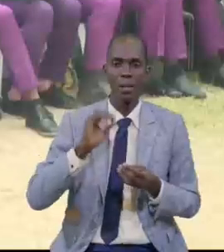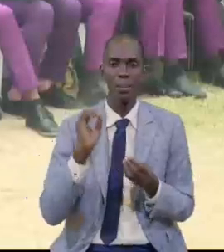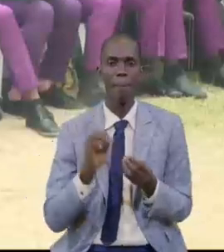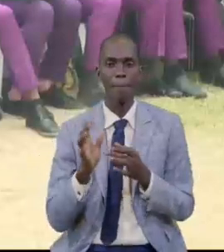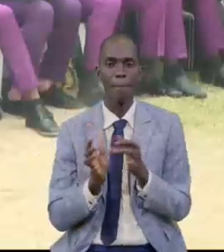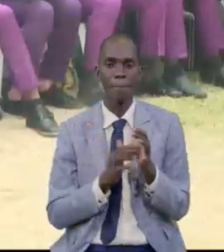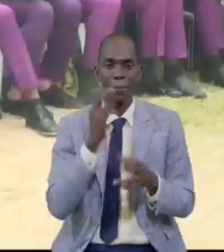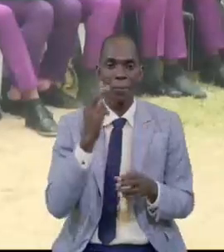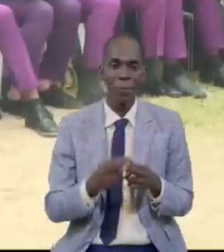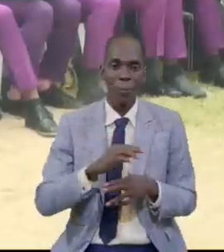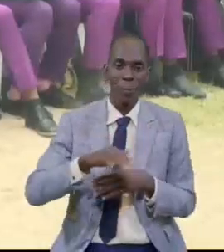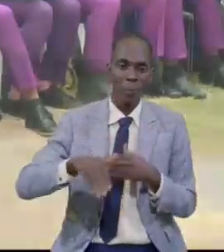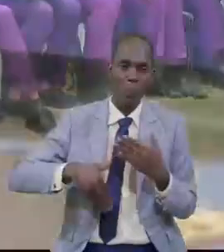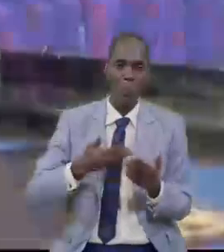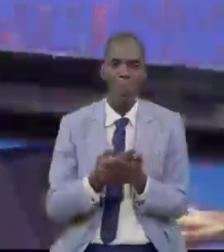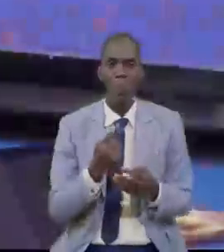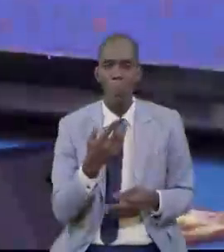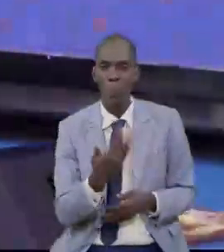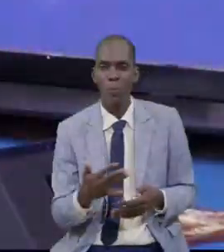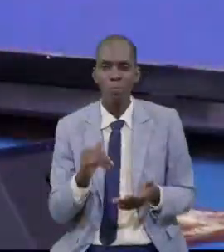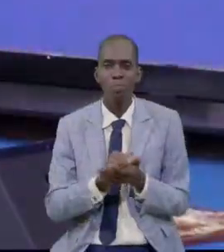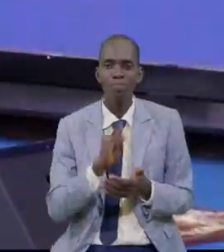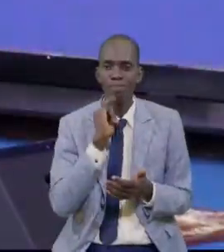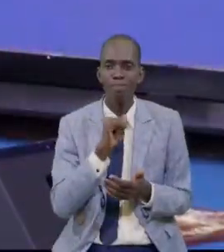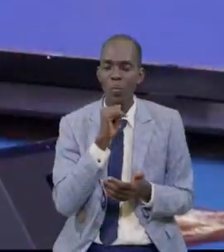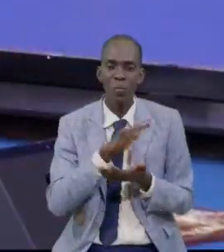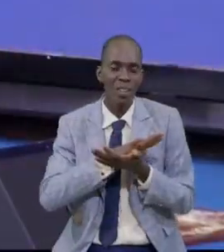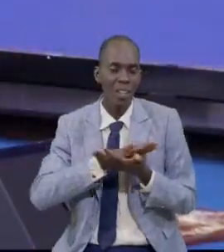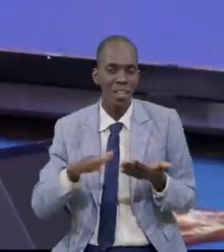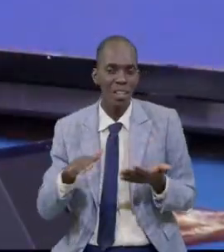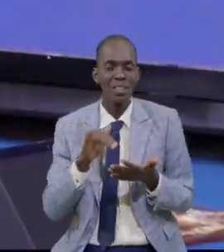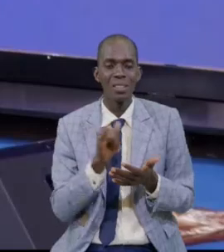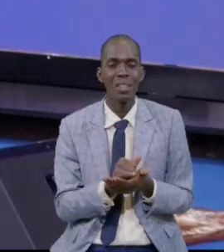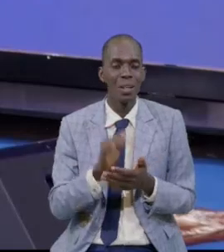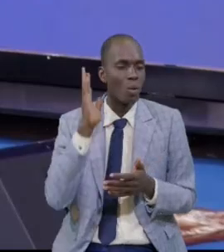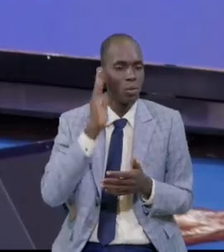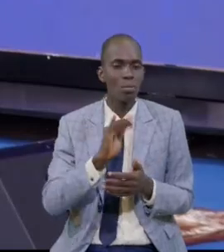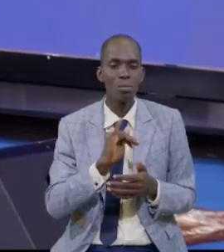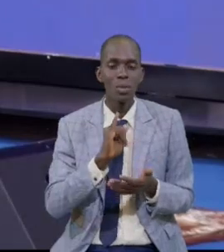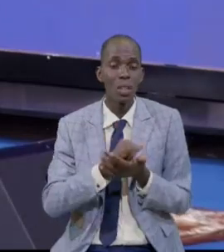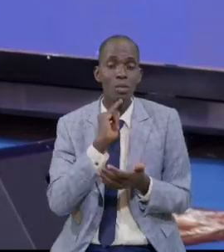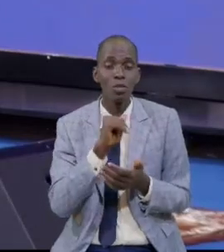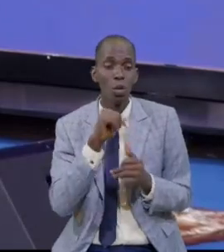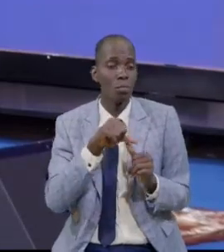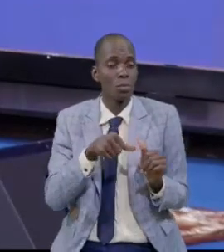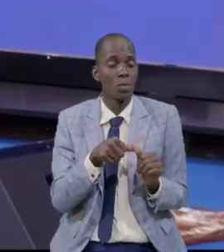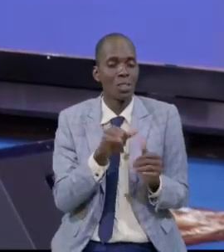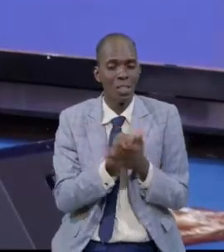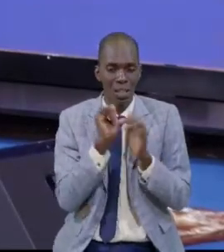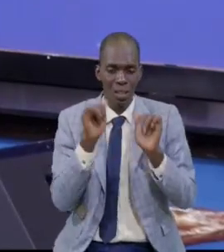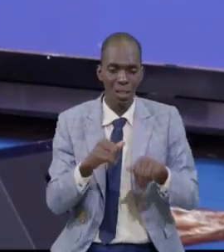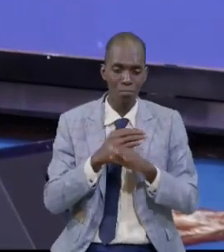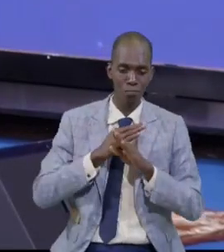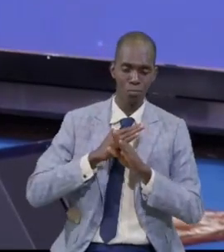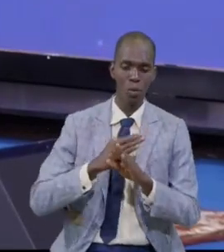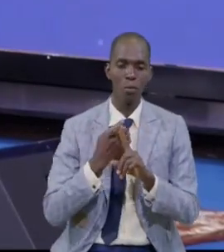things unclean, uncircumcised, that will hinder you from getting to the top where God